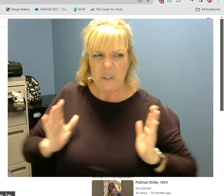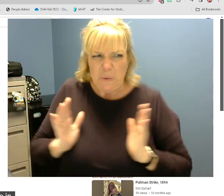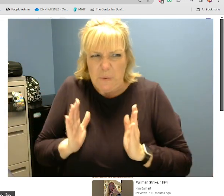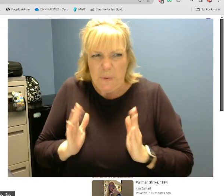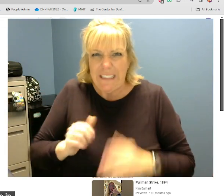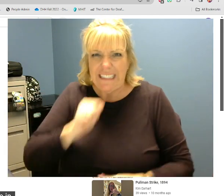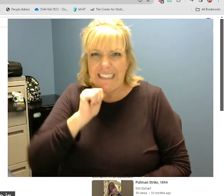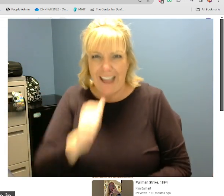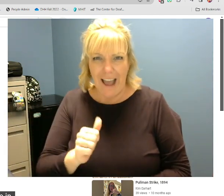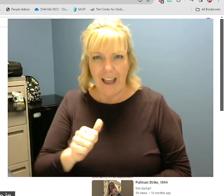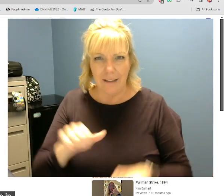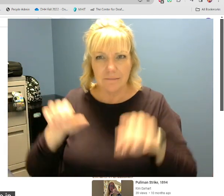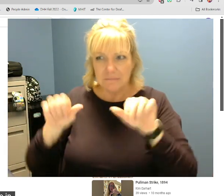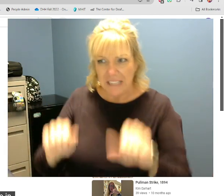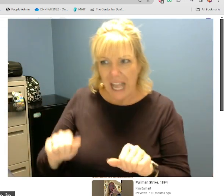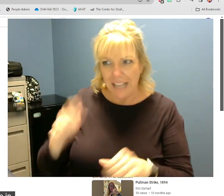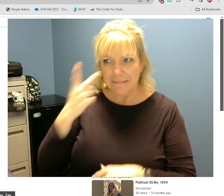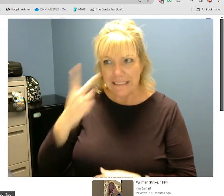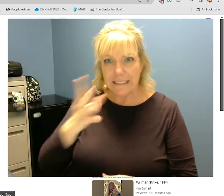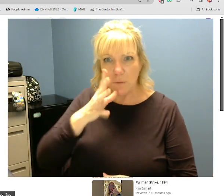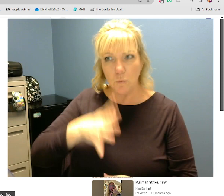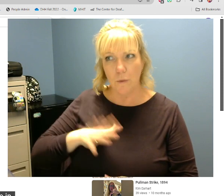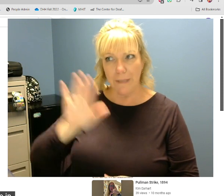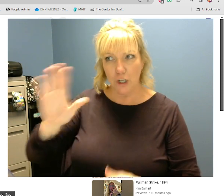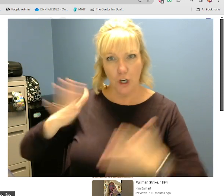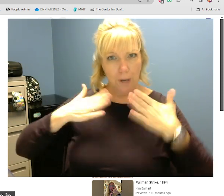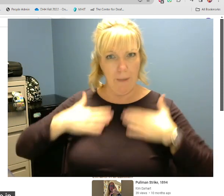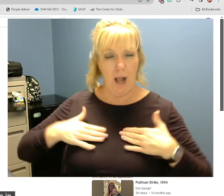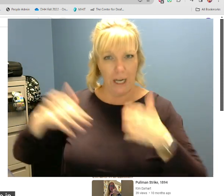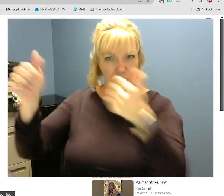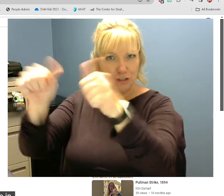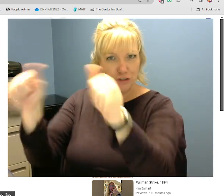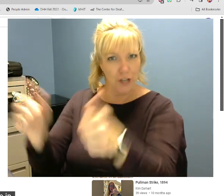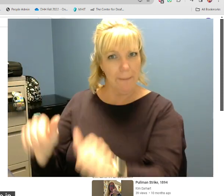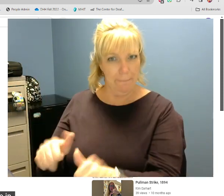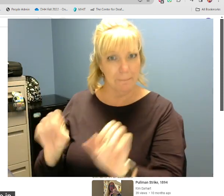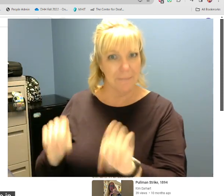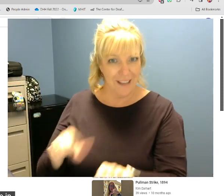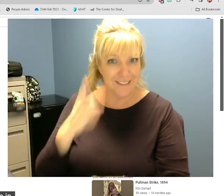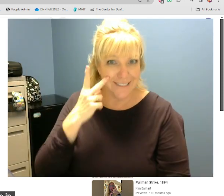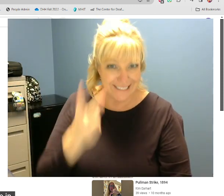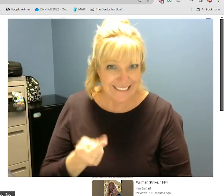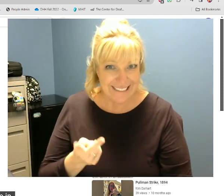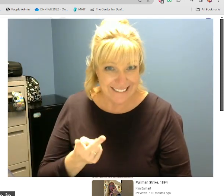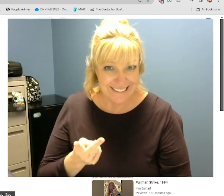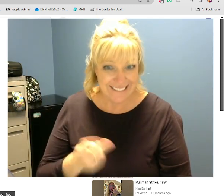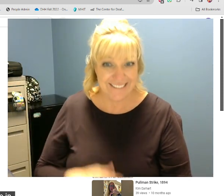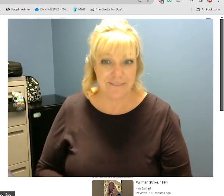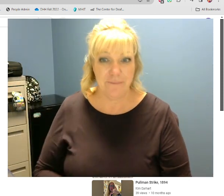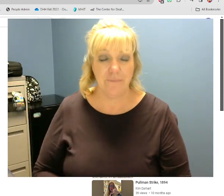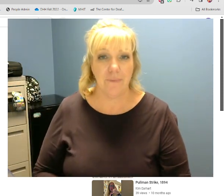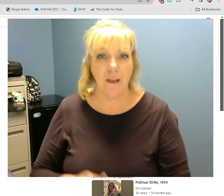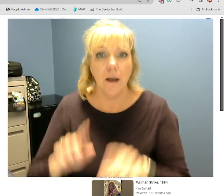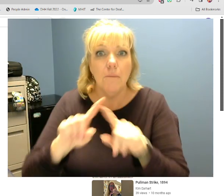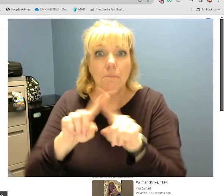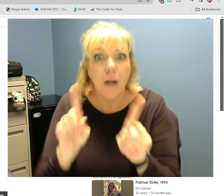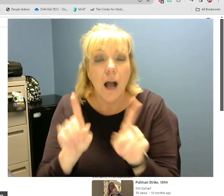more see her shape than you could before in Godey's. And importantly there with the